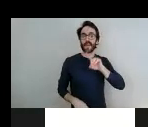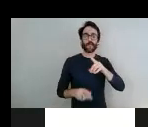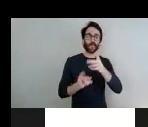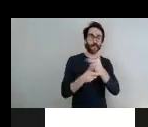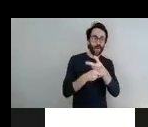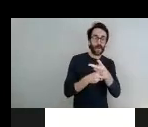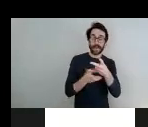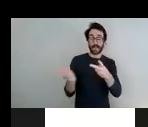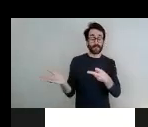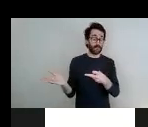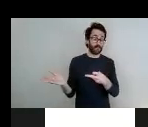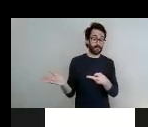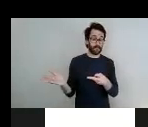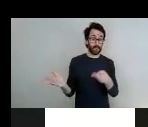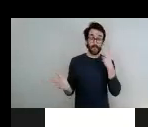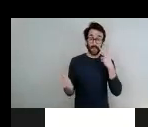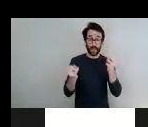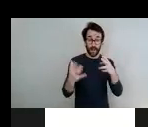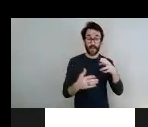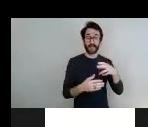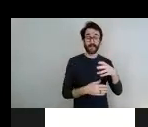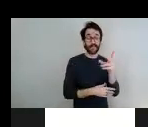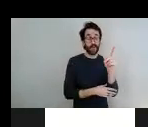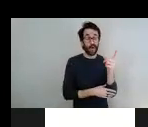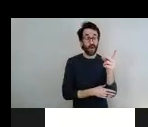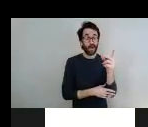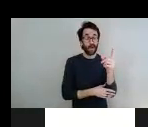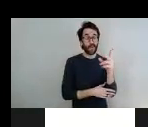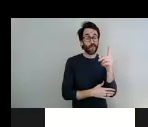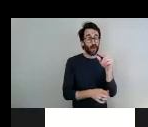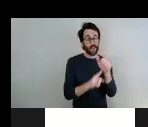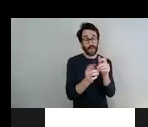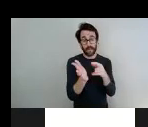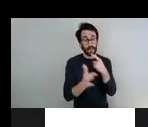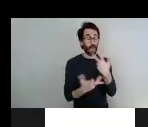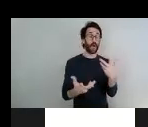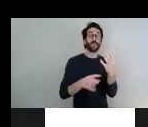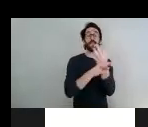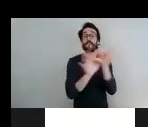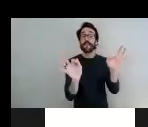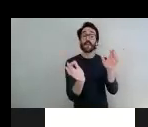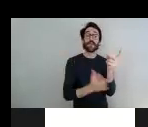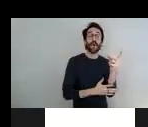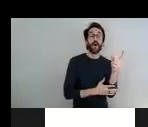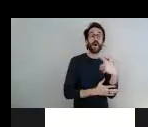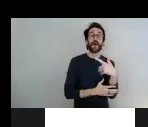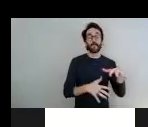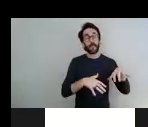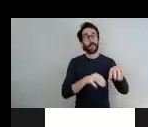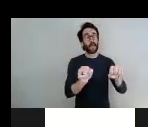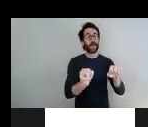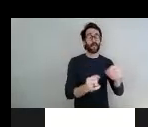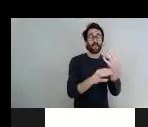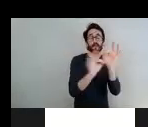We see a lot of puppy scams where there could be an ad for a free puppy on social